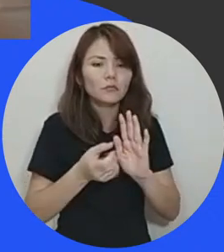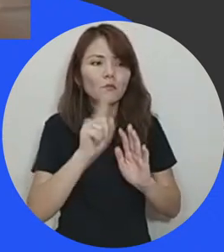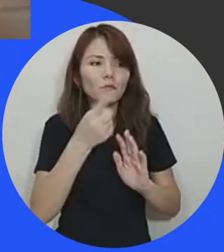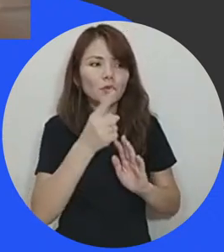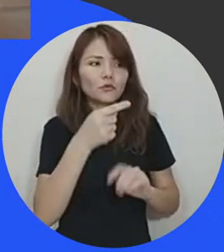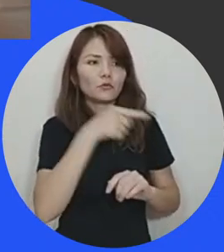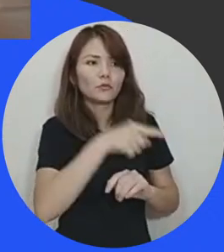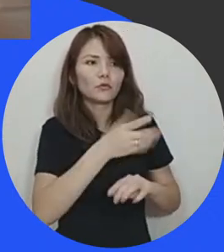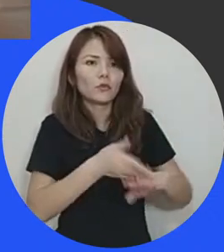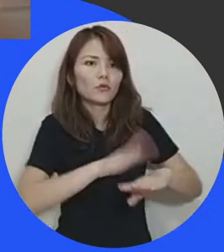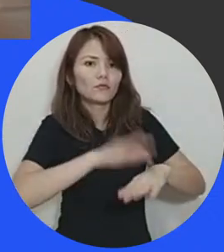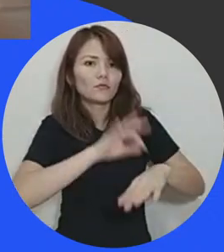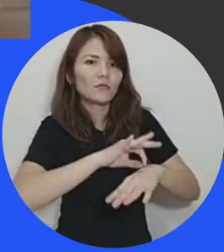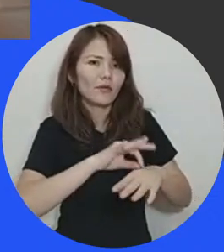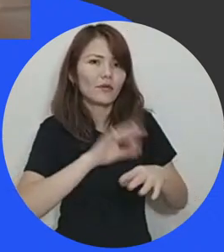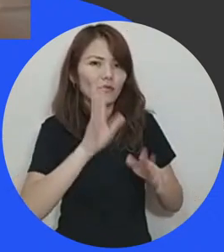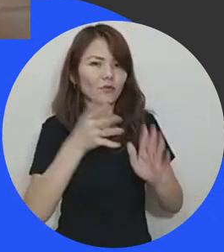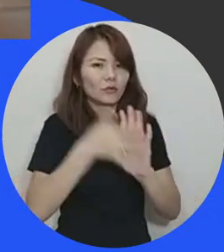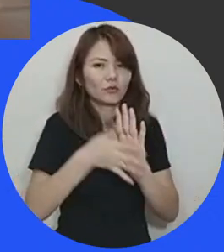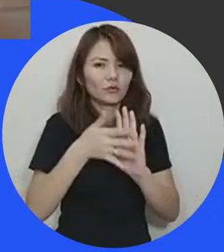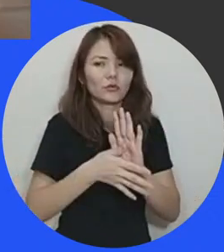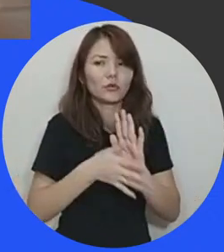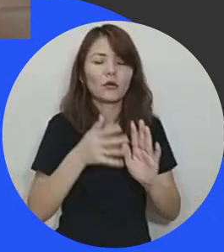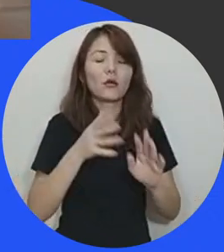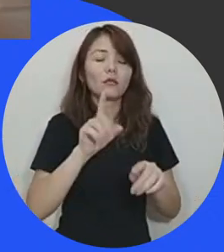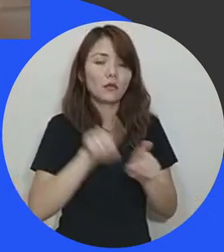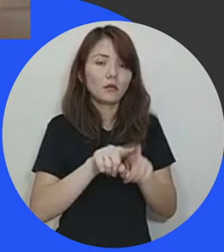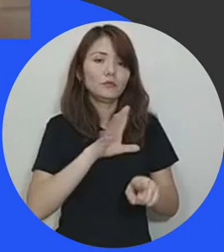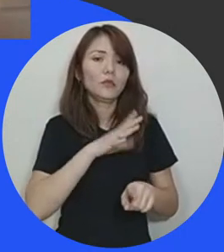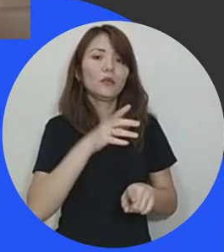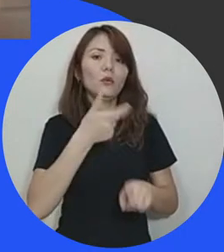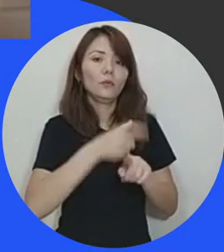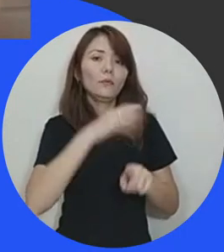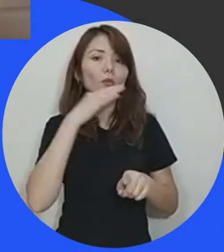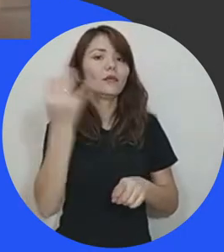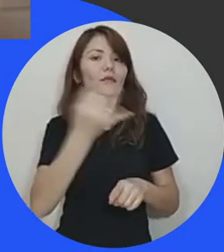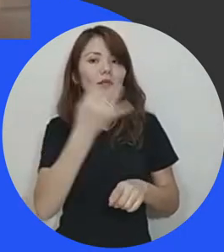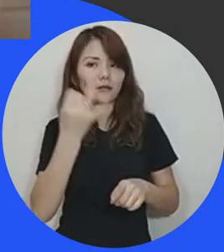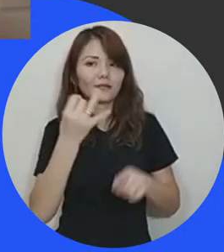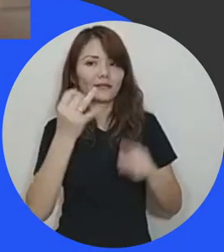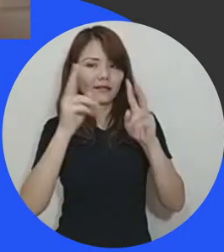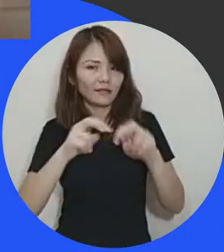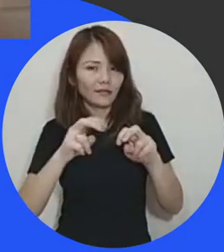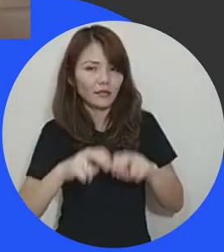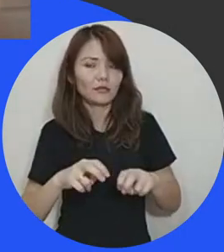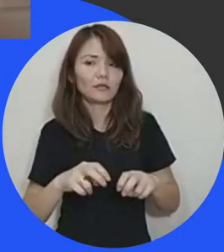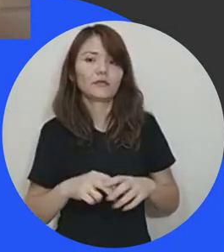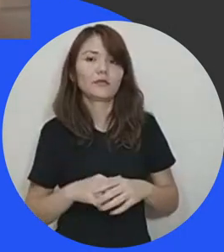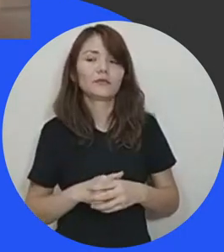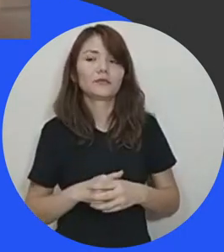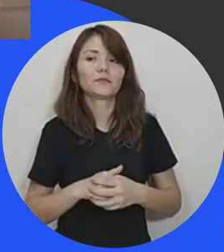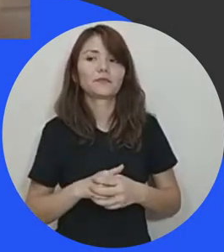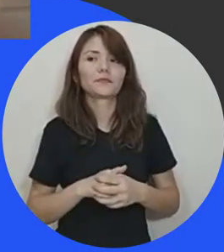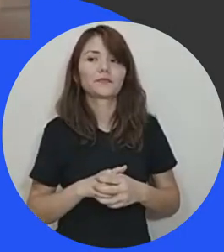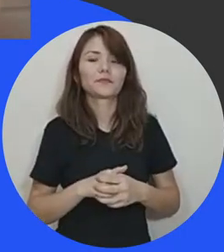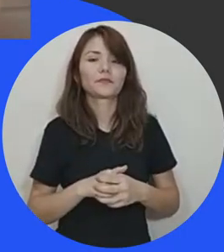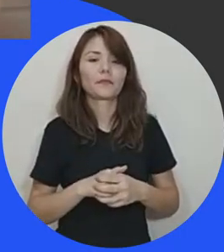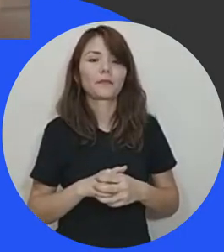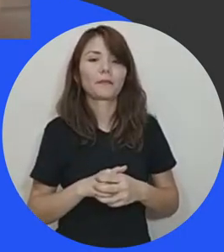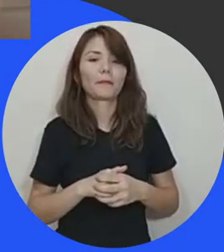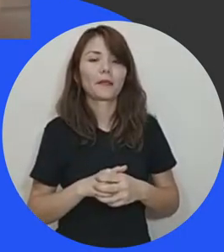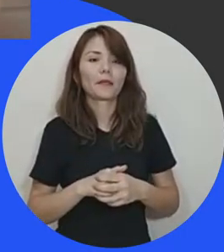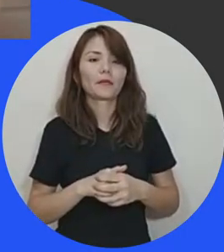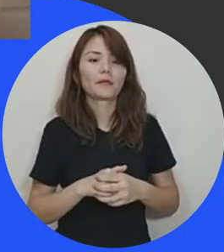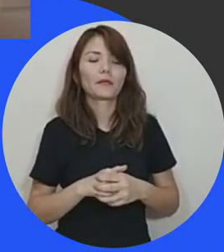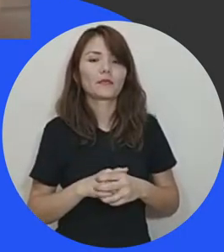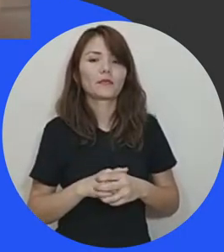There's been some interesting work looking at things like the ABO blood groups as well. And of course, those are genetically encoded. So that could be a very trivial example of where